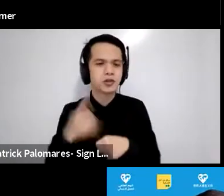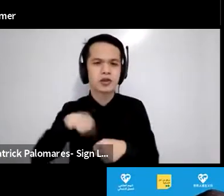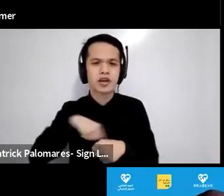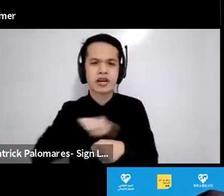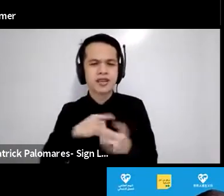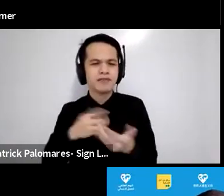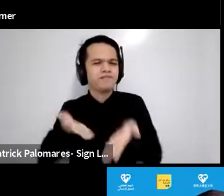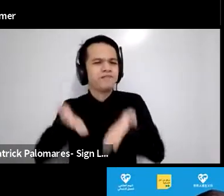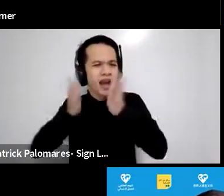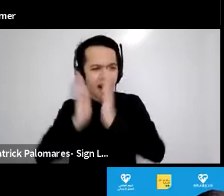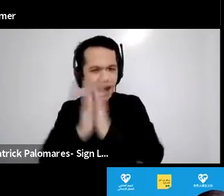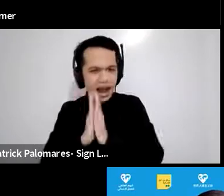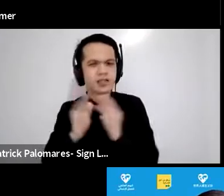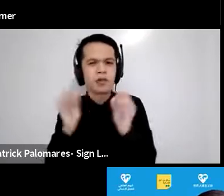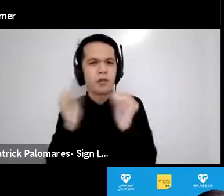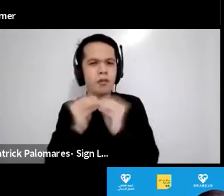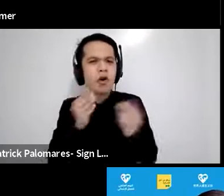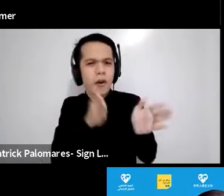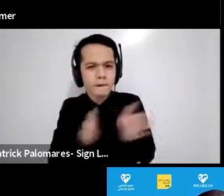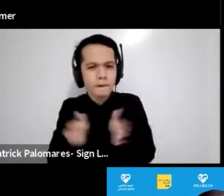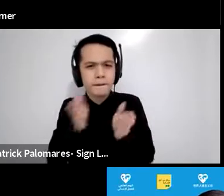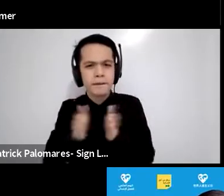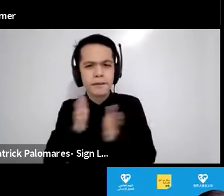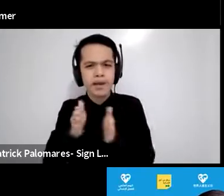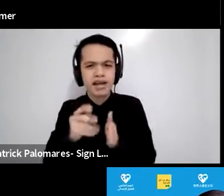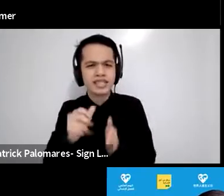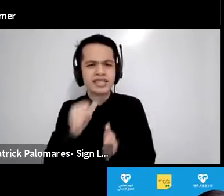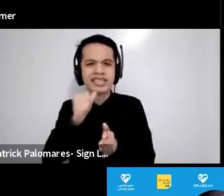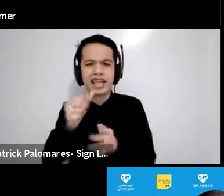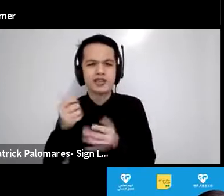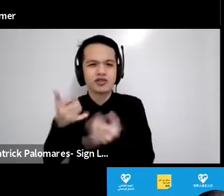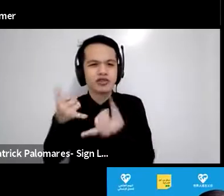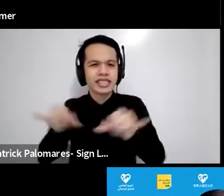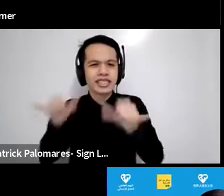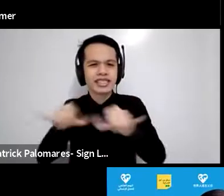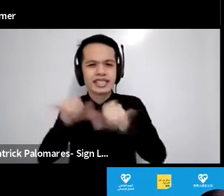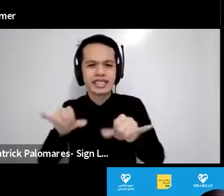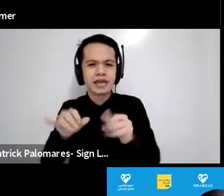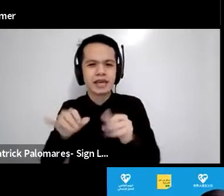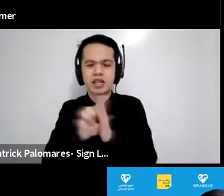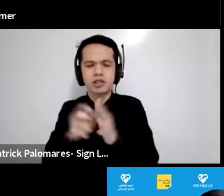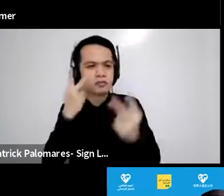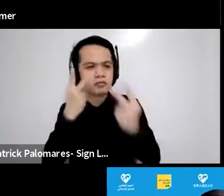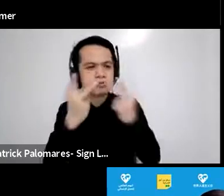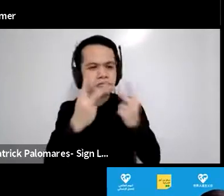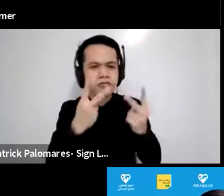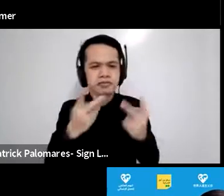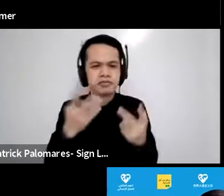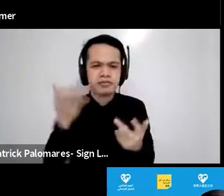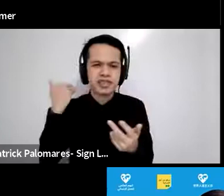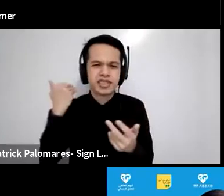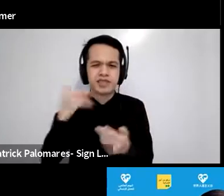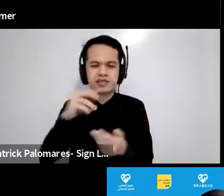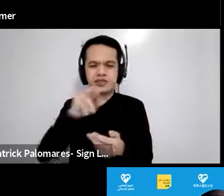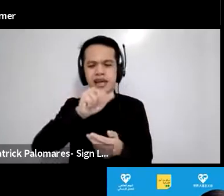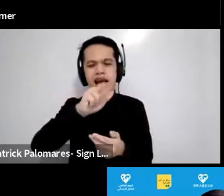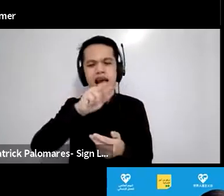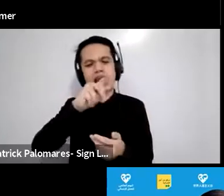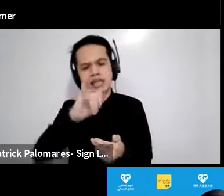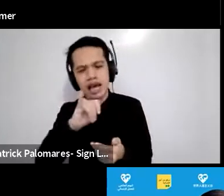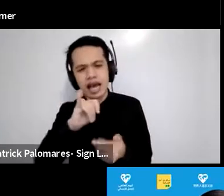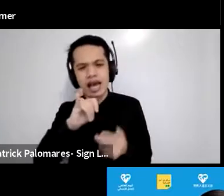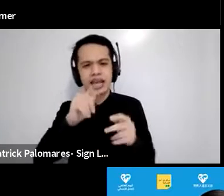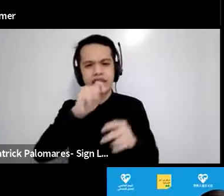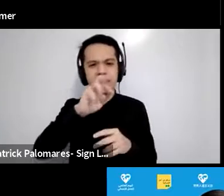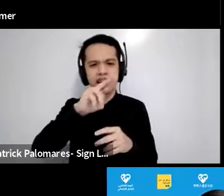actual concrete plans instead of what we have been seeing during the COVID pandemic, where we saw an anti-terror law shutting down one of our